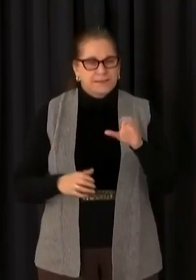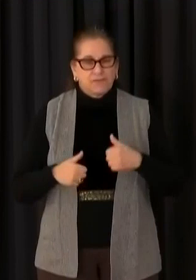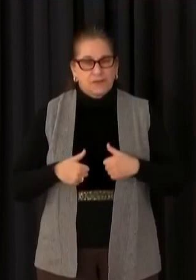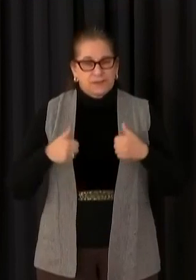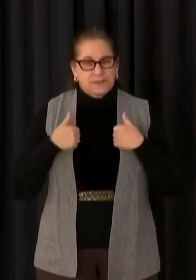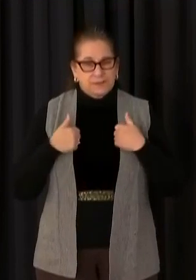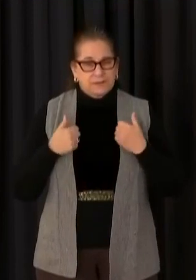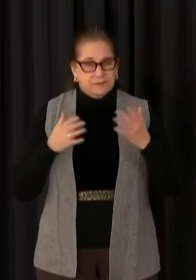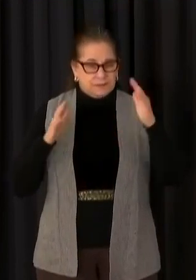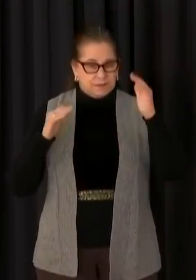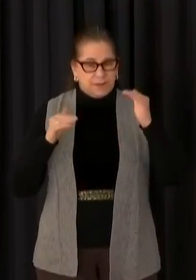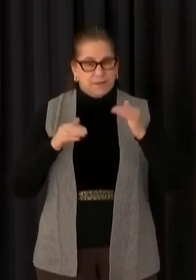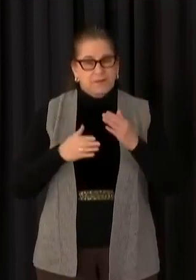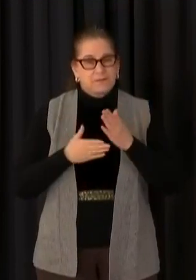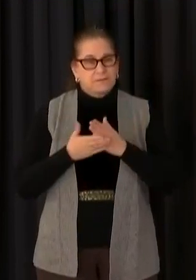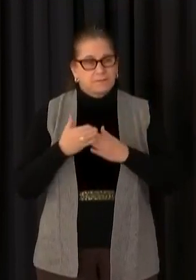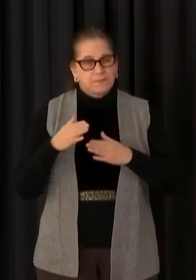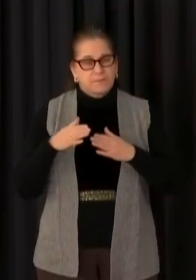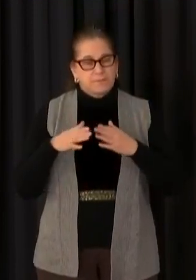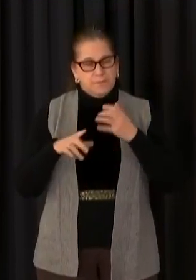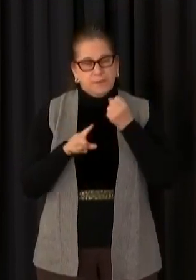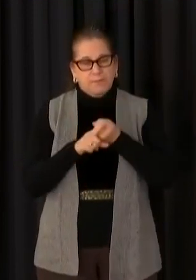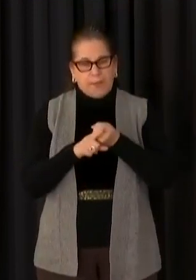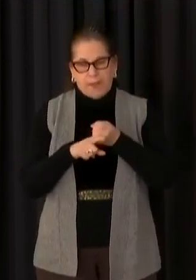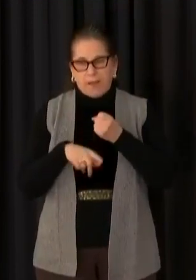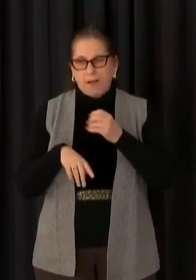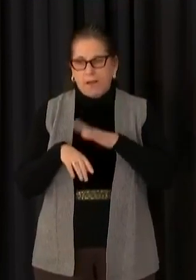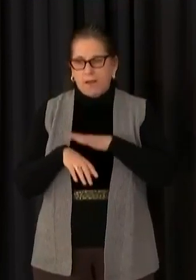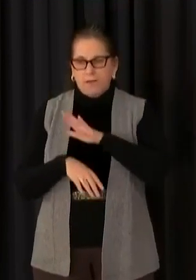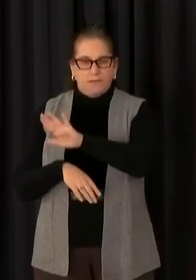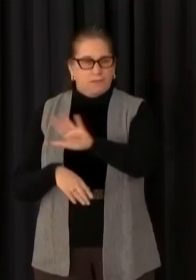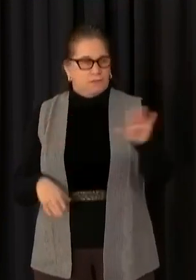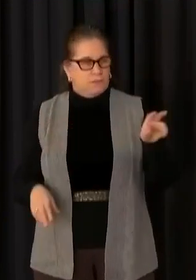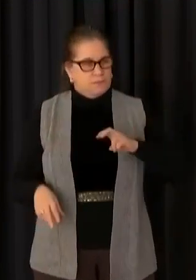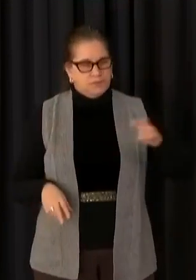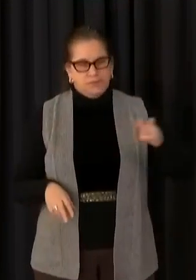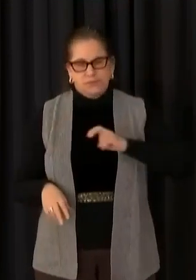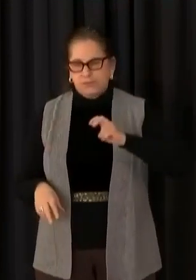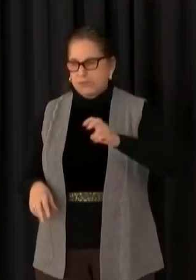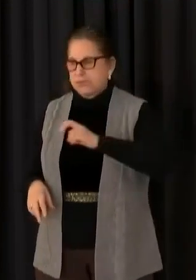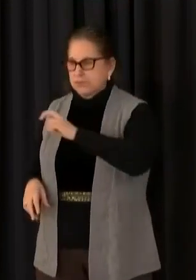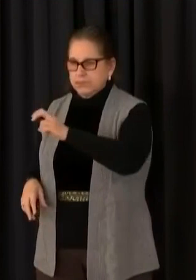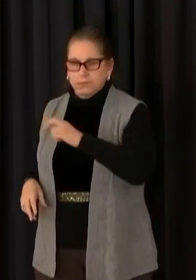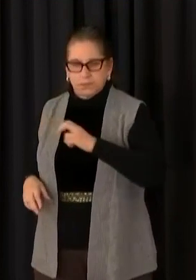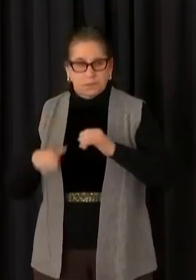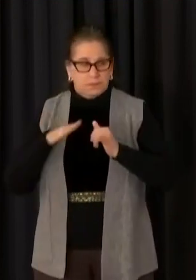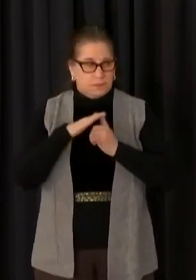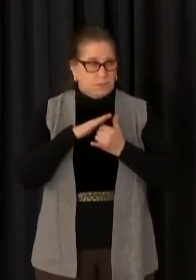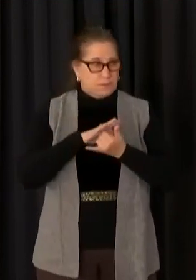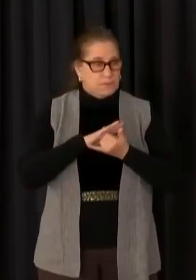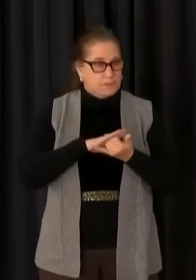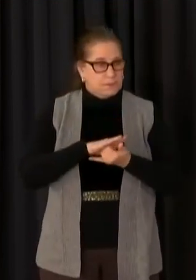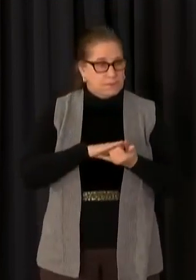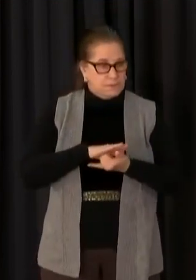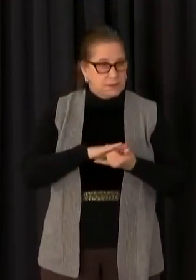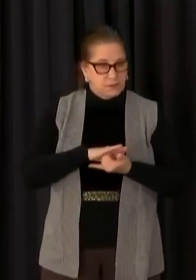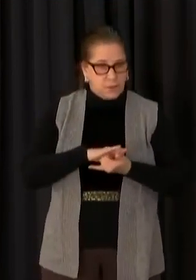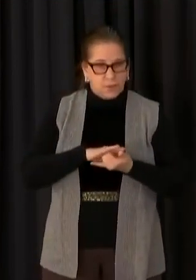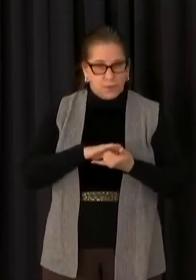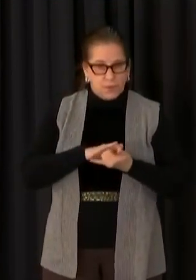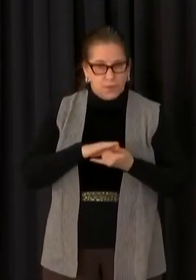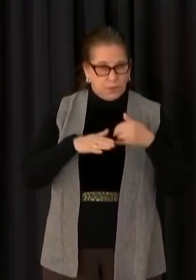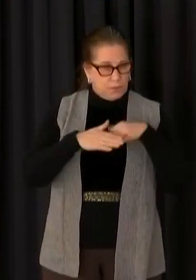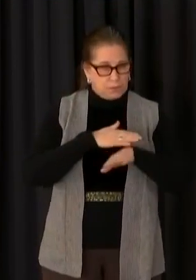to expect some impacts to transportation. That includes Metro, that in addition to